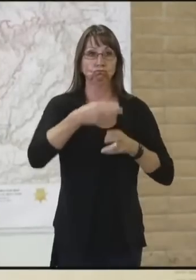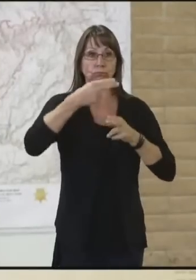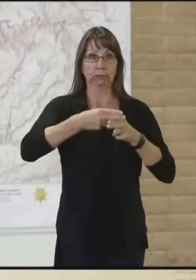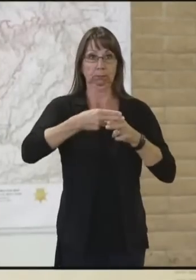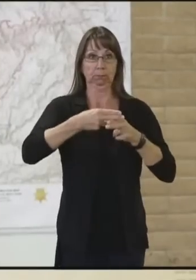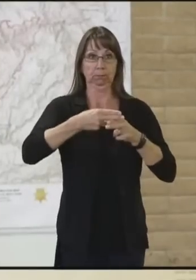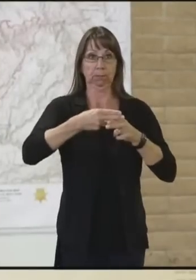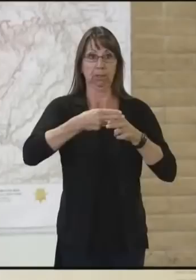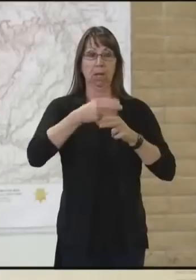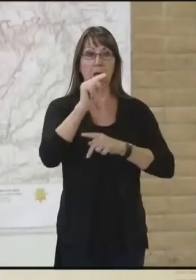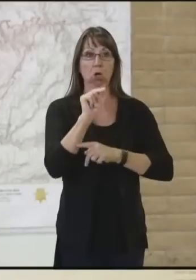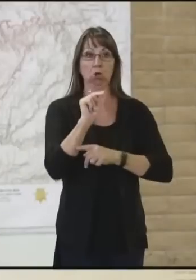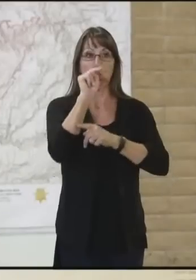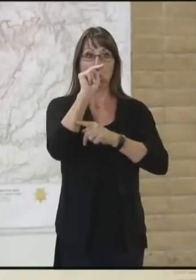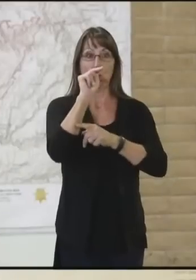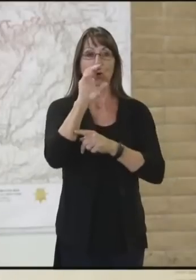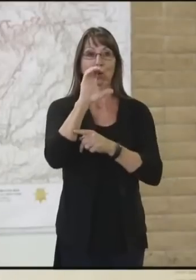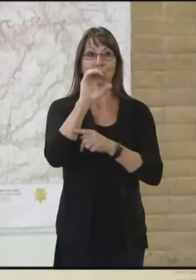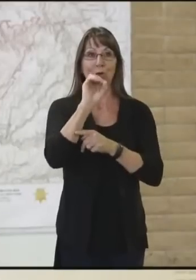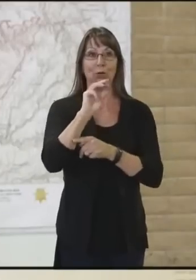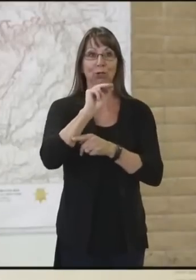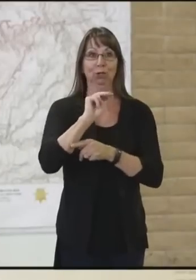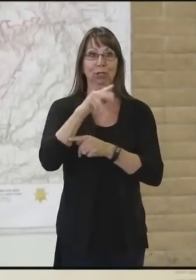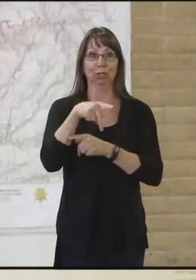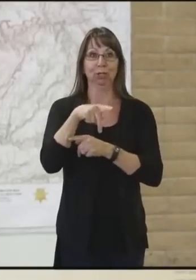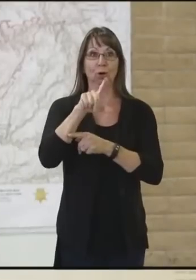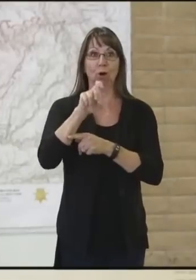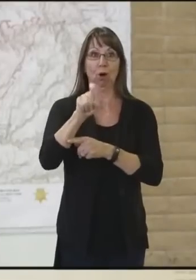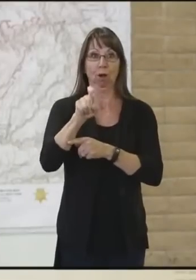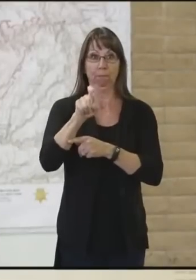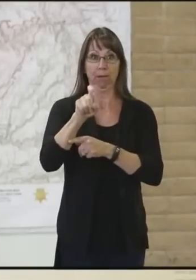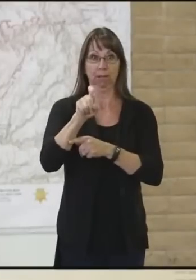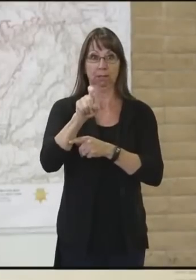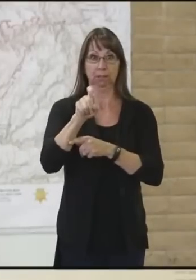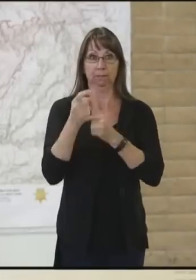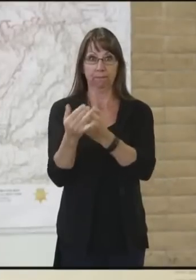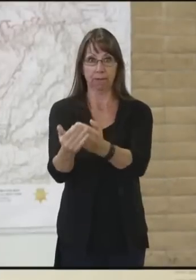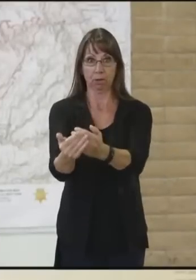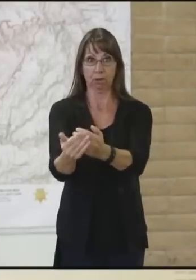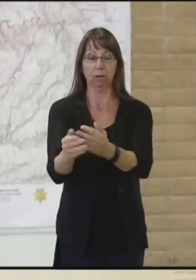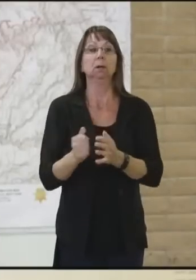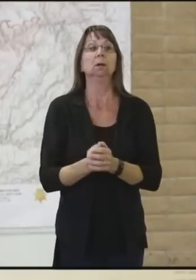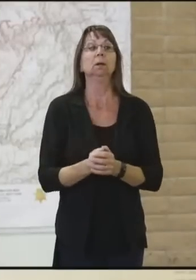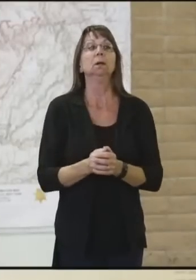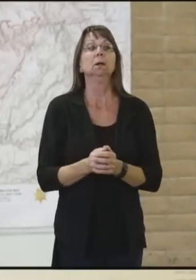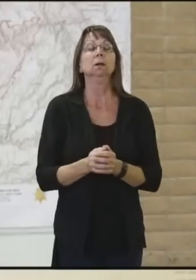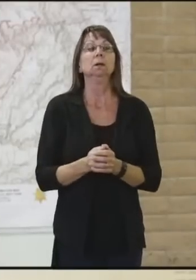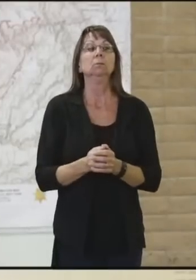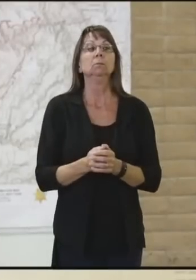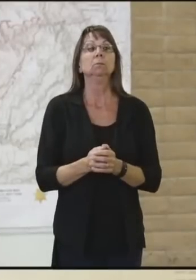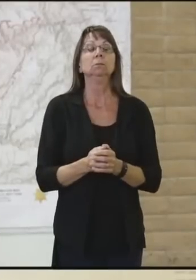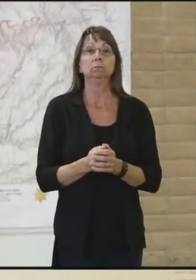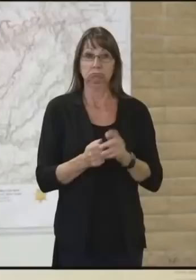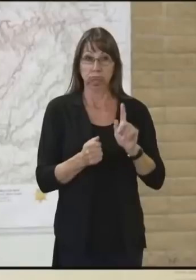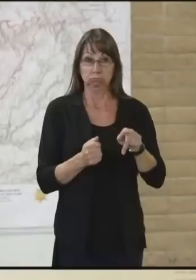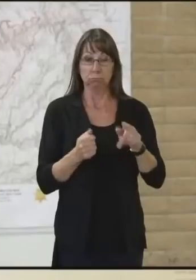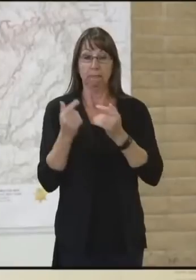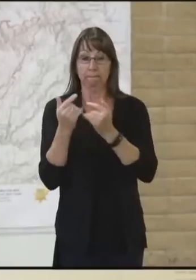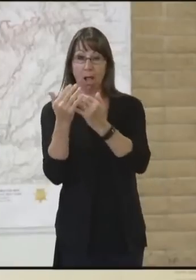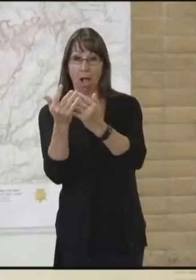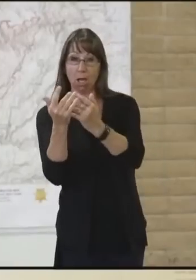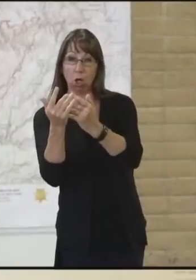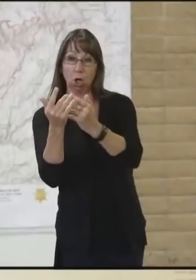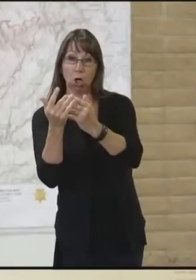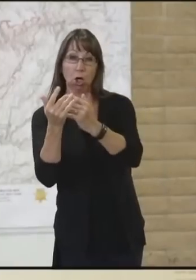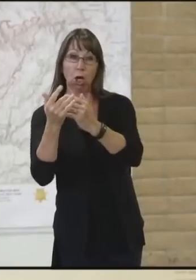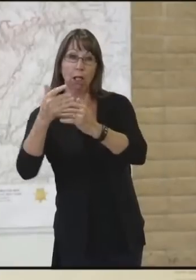known as the North Complex, and when we speak about the fire that is directly affecting Butte County, it